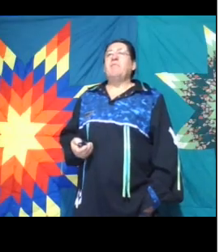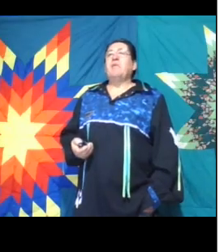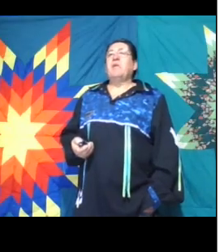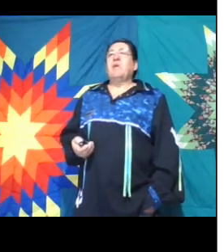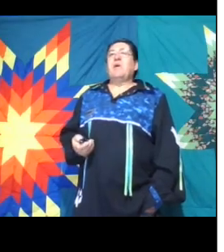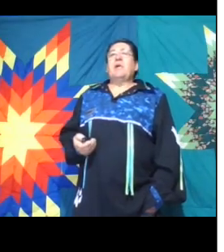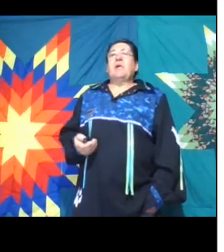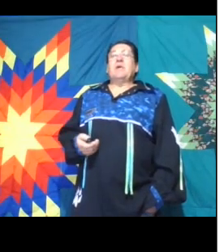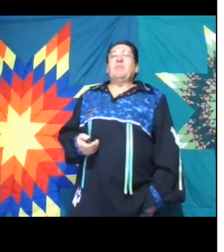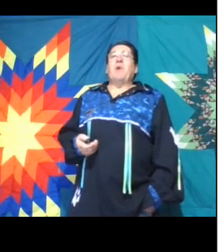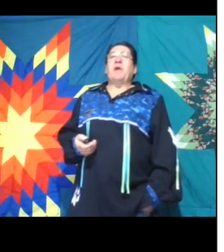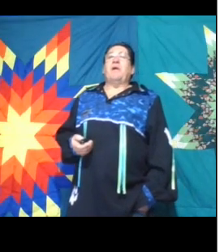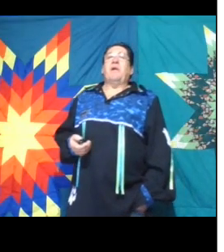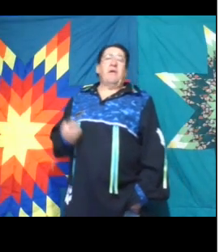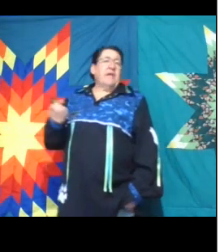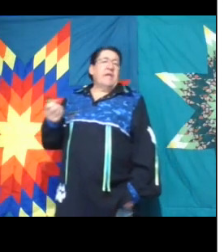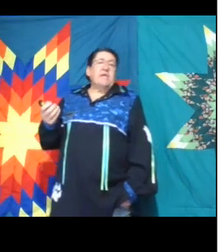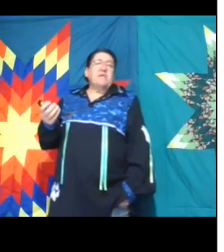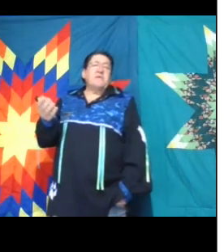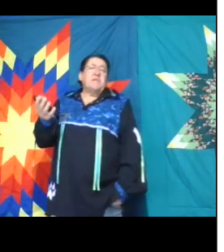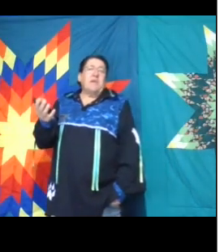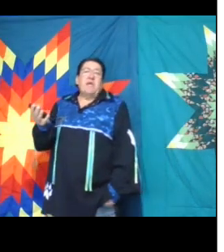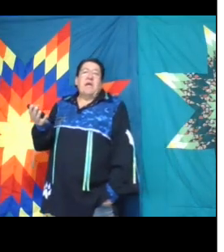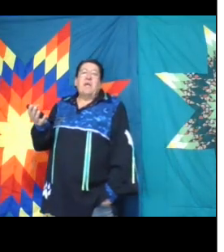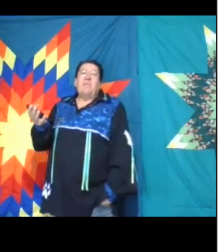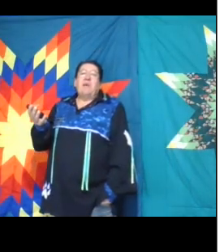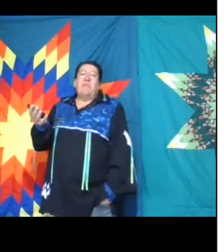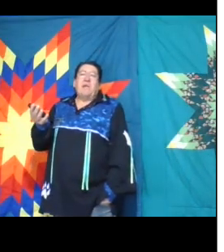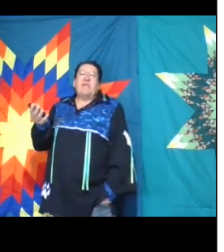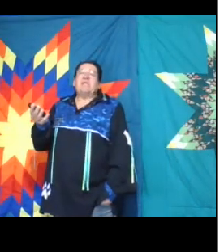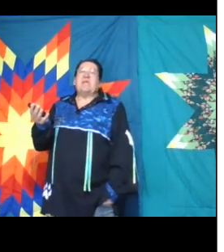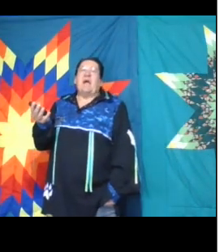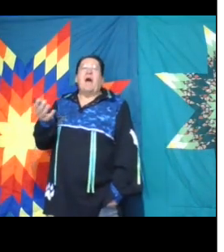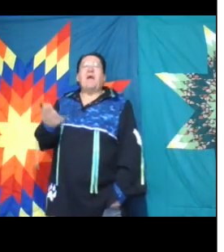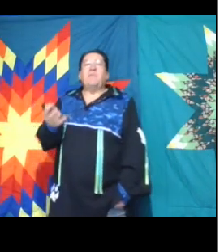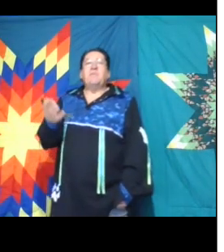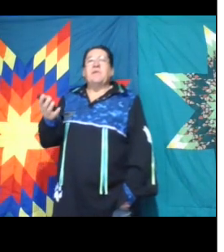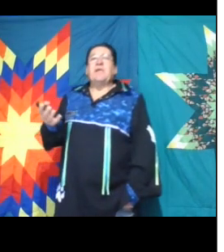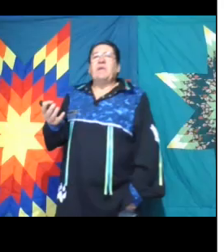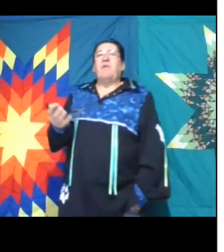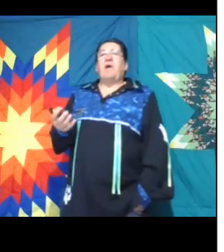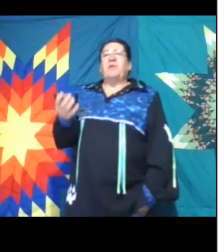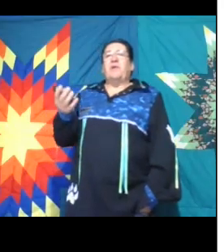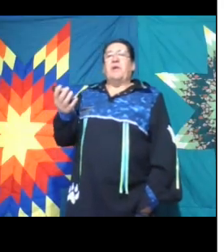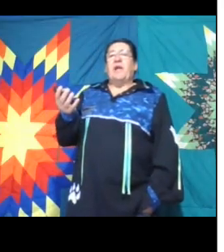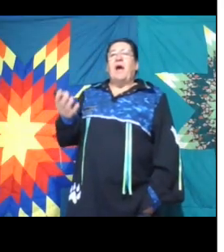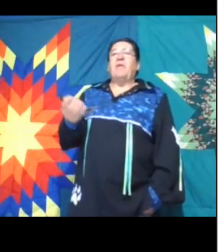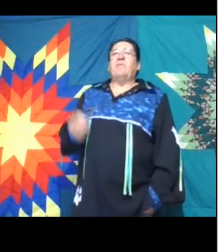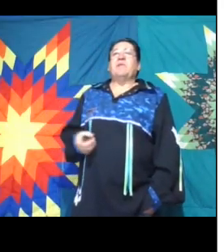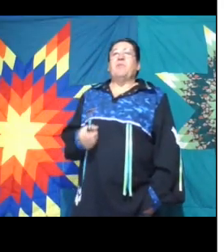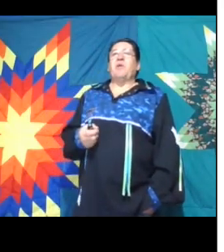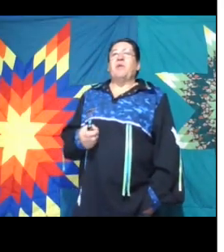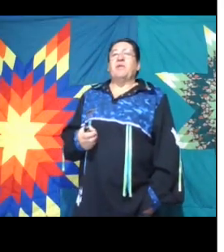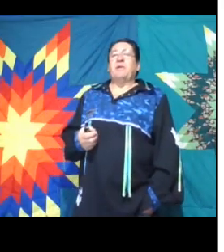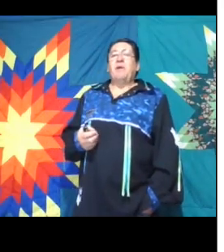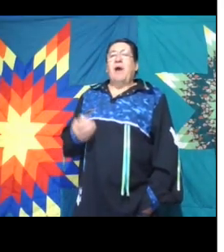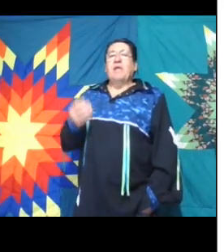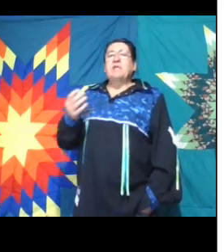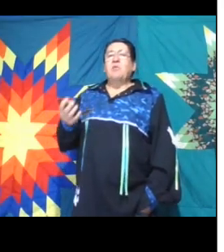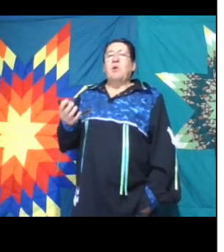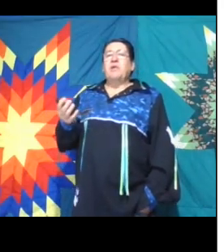have. But these are just some of the innovative ideas that I have seen around or that I have